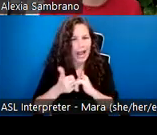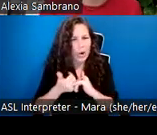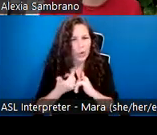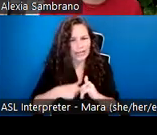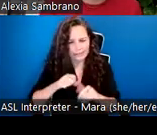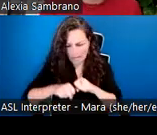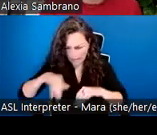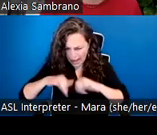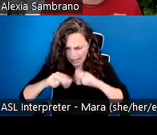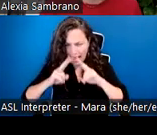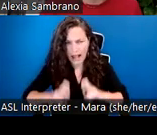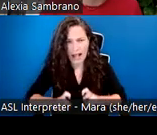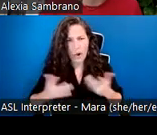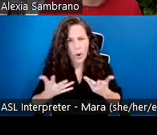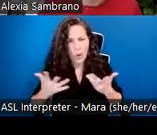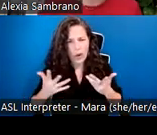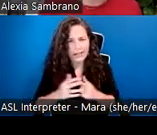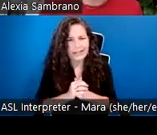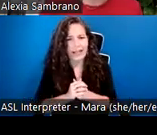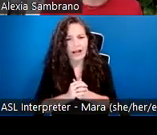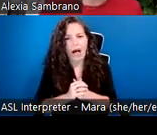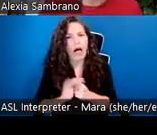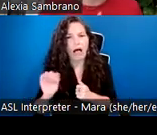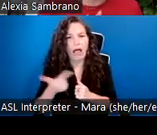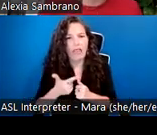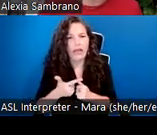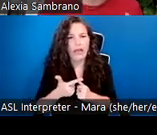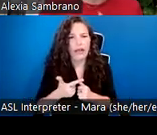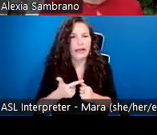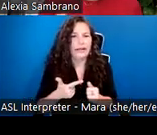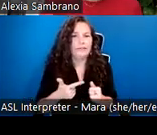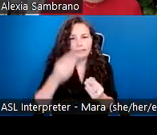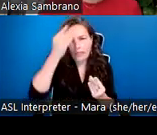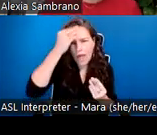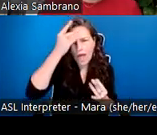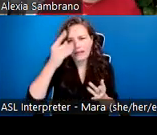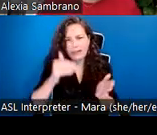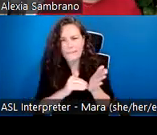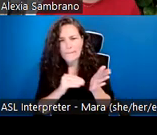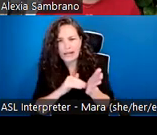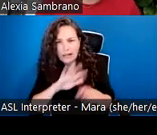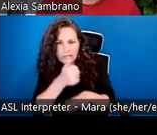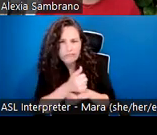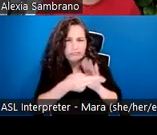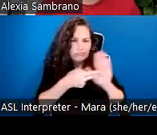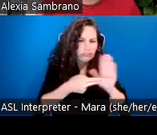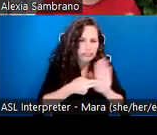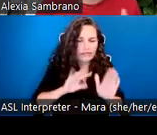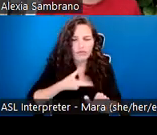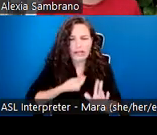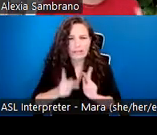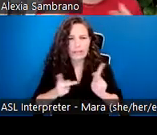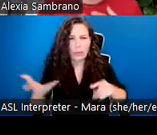specifically at the pathologization and medicalization of trans folks and their history with